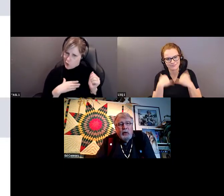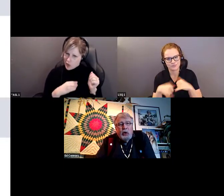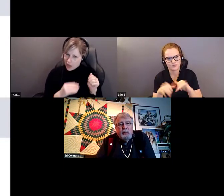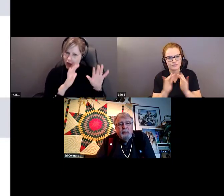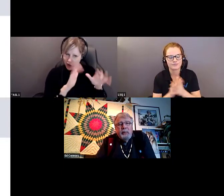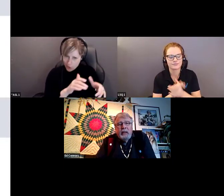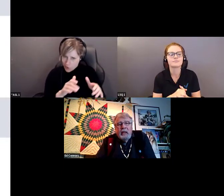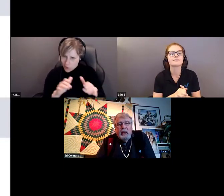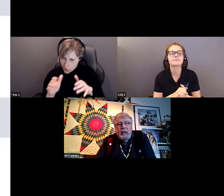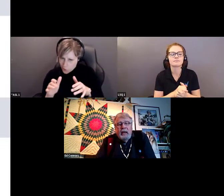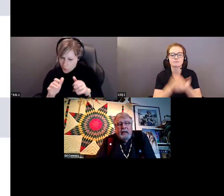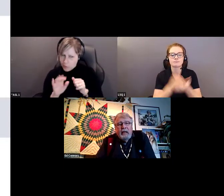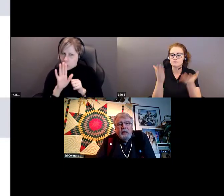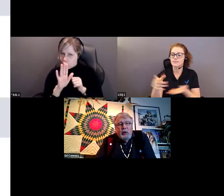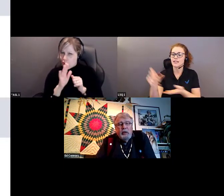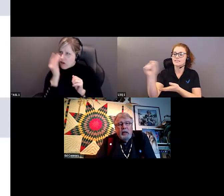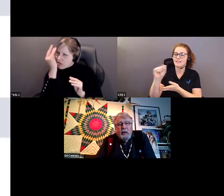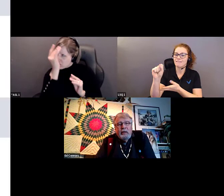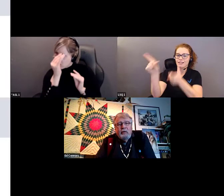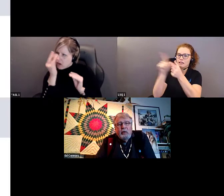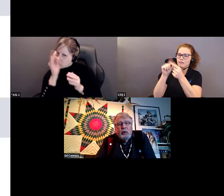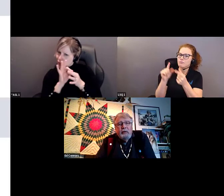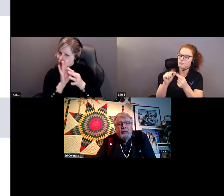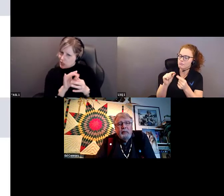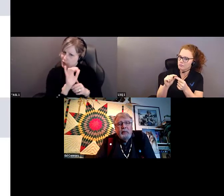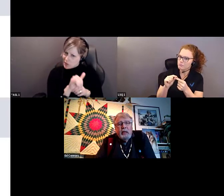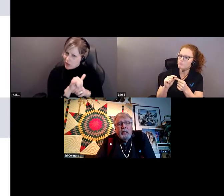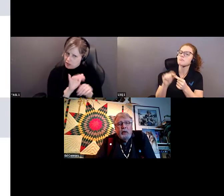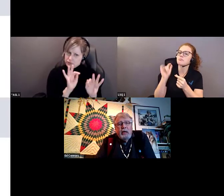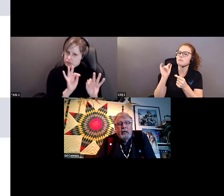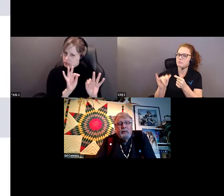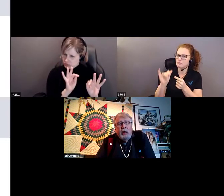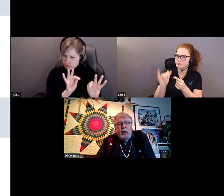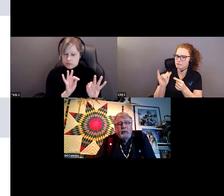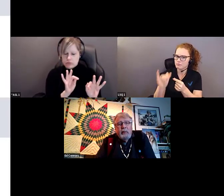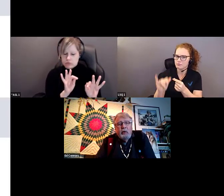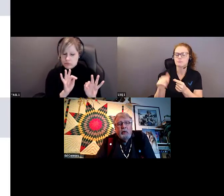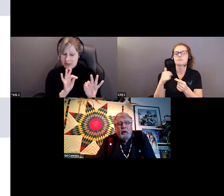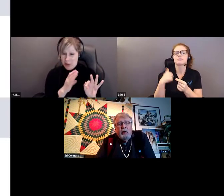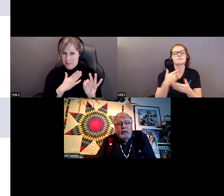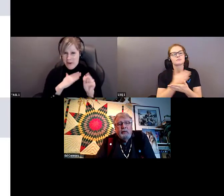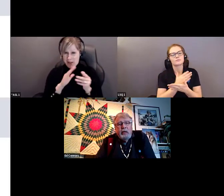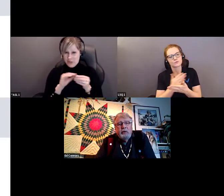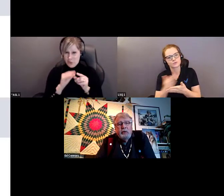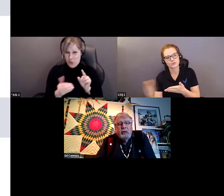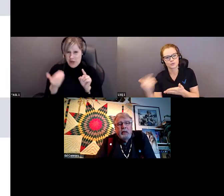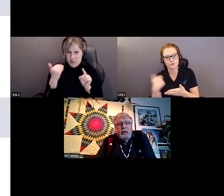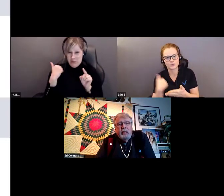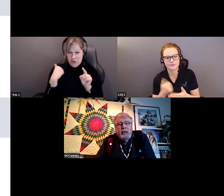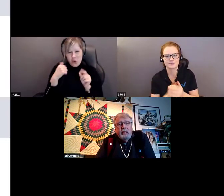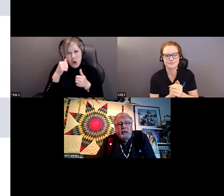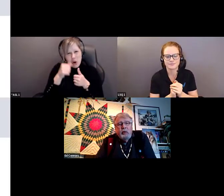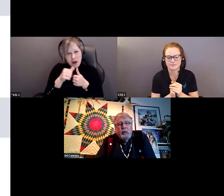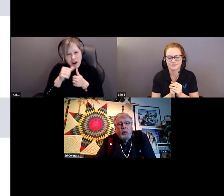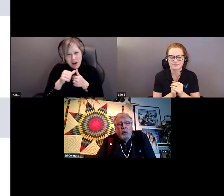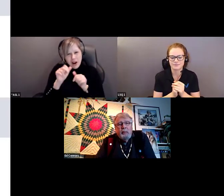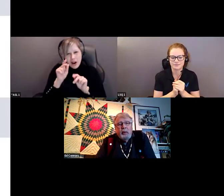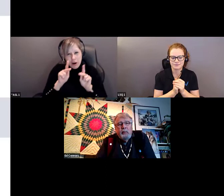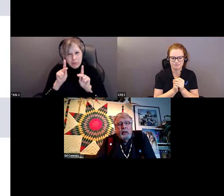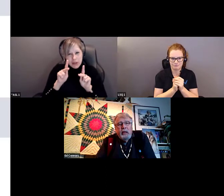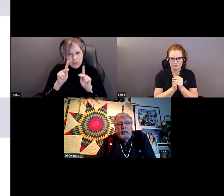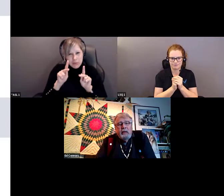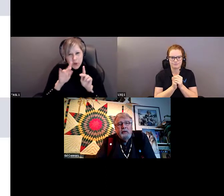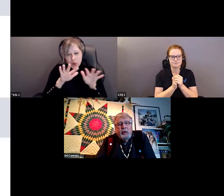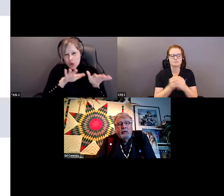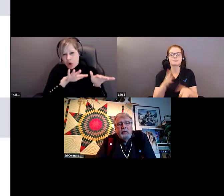starting to form, I'm going to carry the story from where I left off about colonization and the two-row